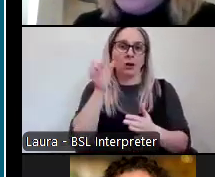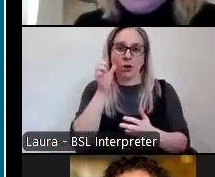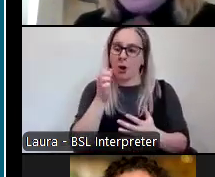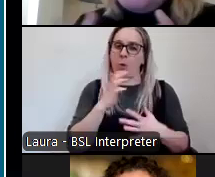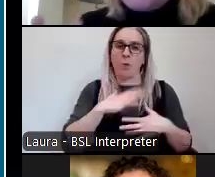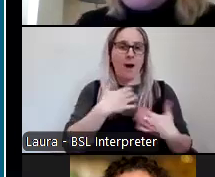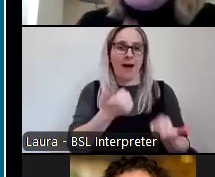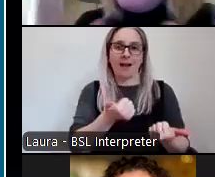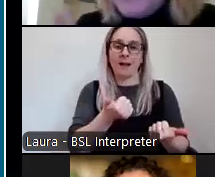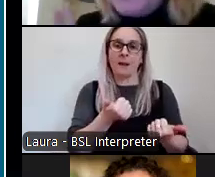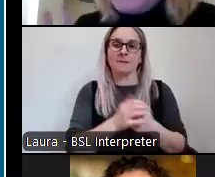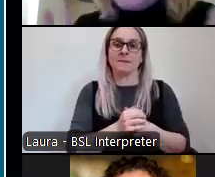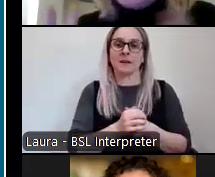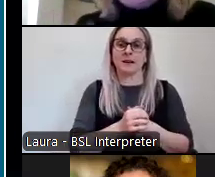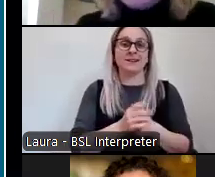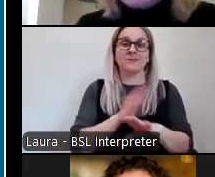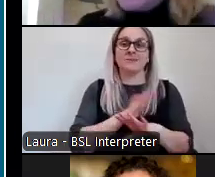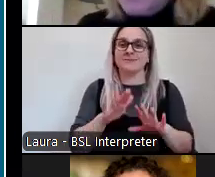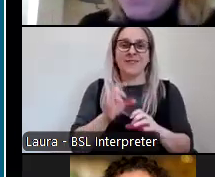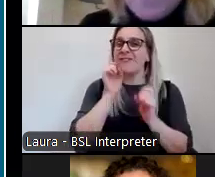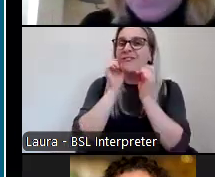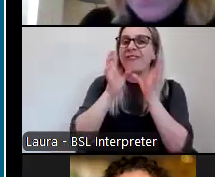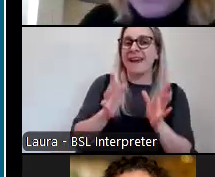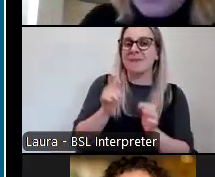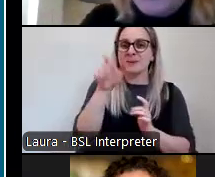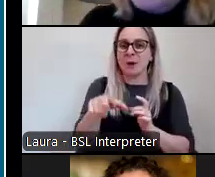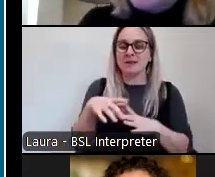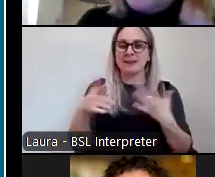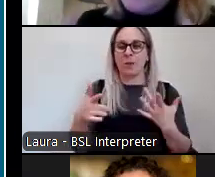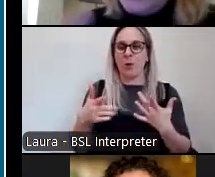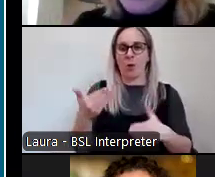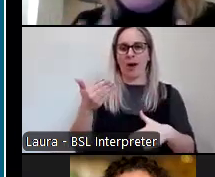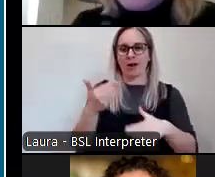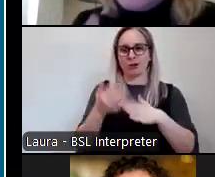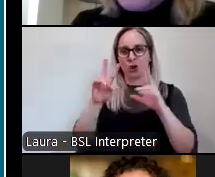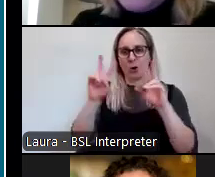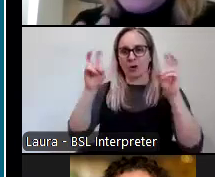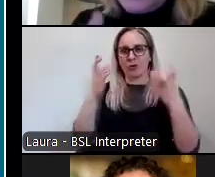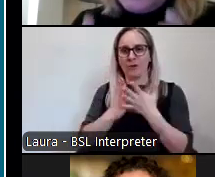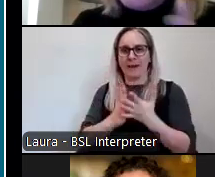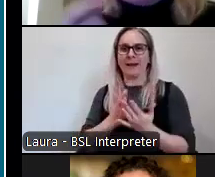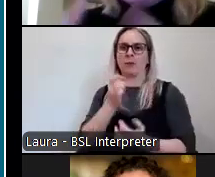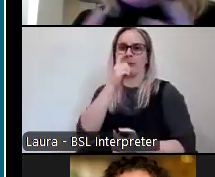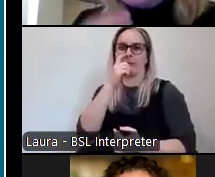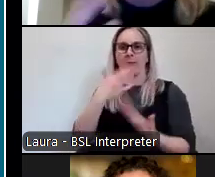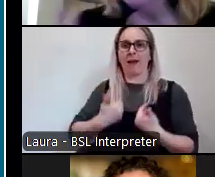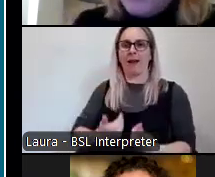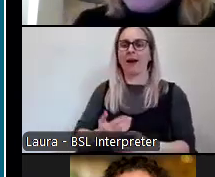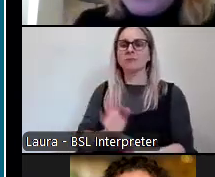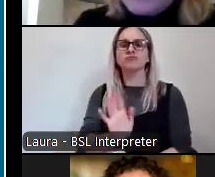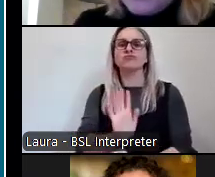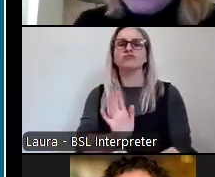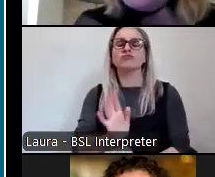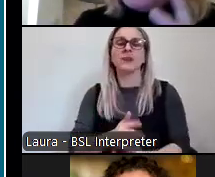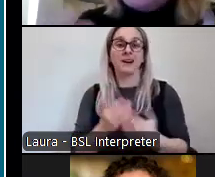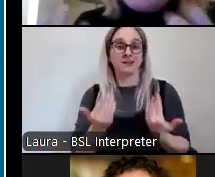somebody really famous or a swanky job title. We are looking for somebody to speak about you